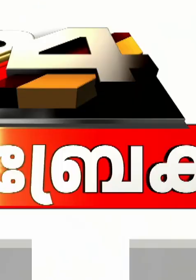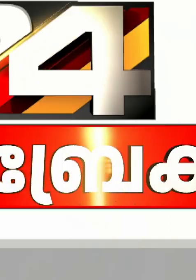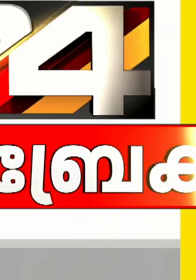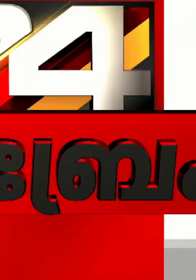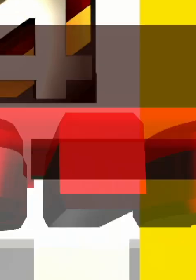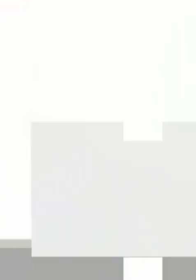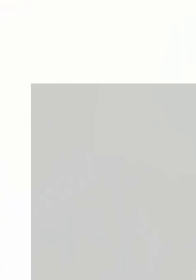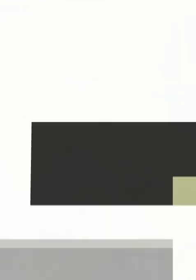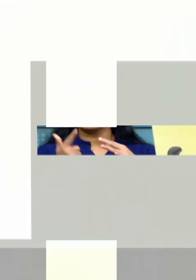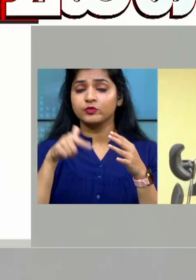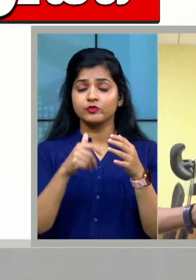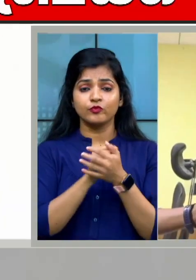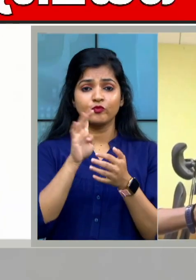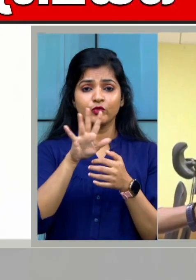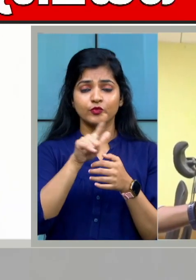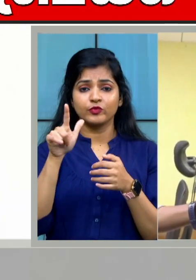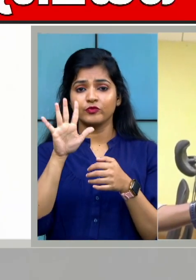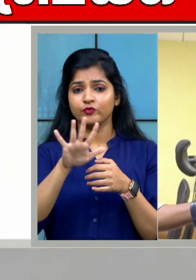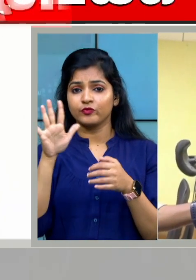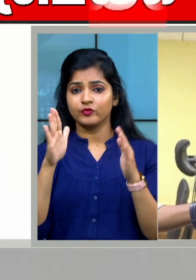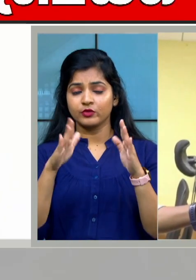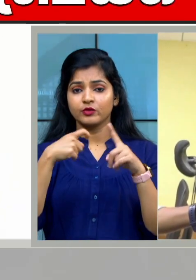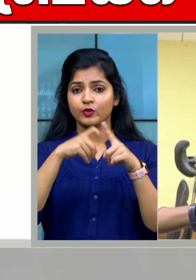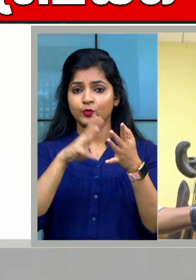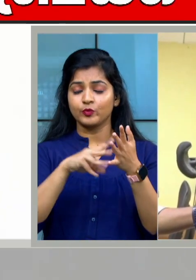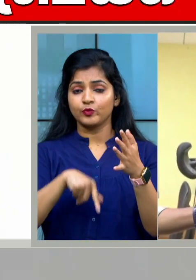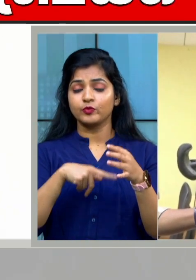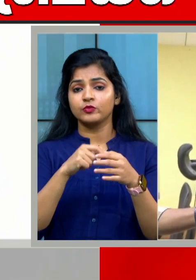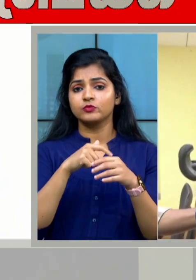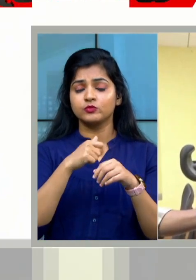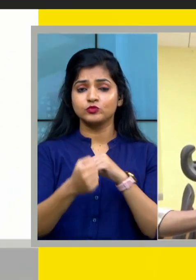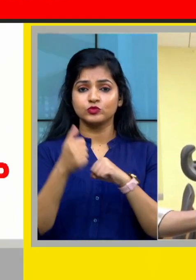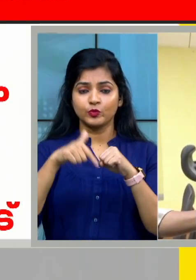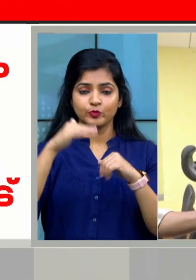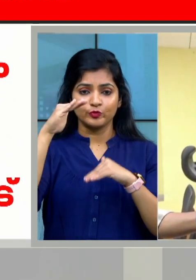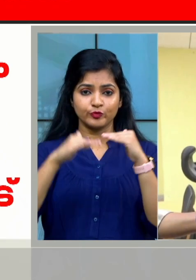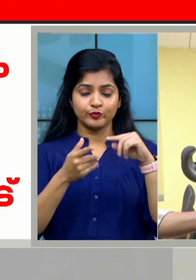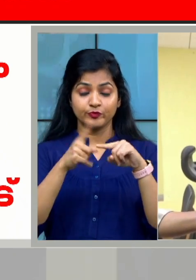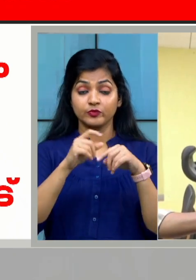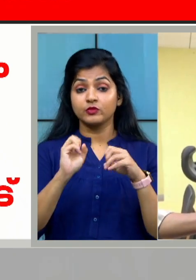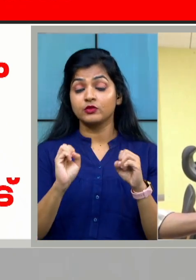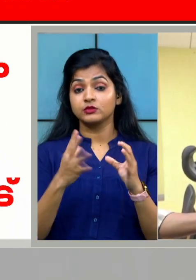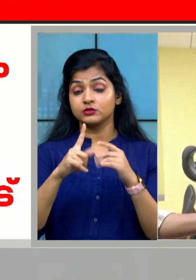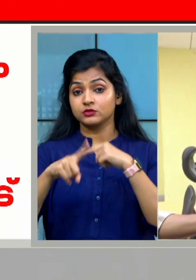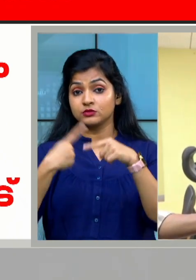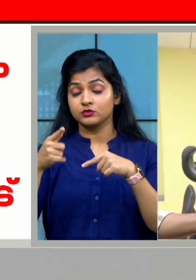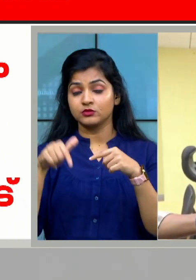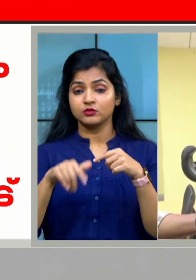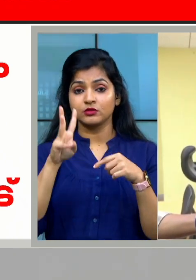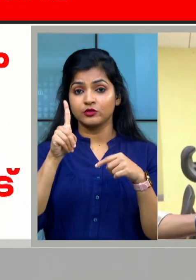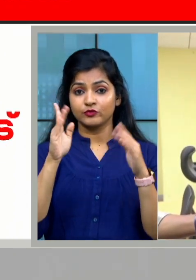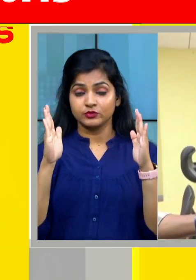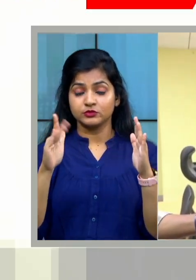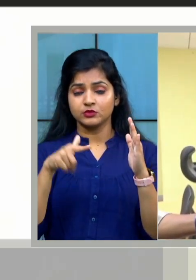45 to 55, just into 60 km/h, 65 km/h is likely to occur from tomorrow evening to 31st. We